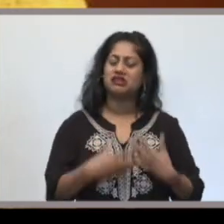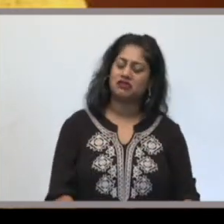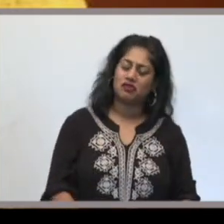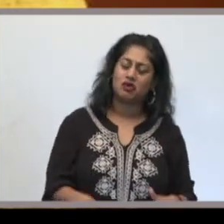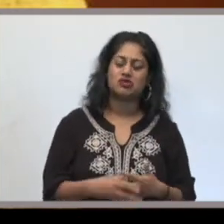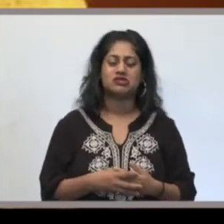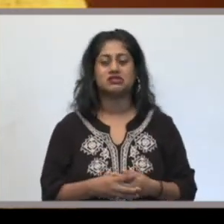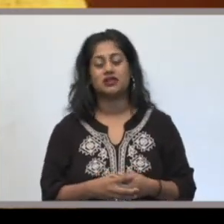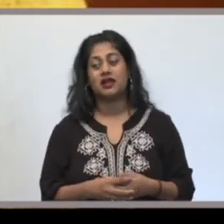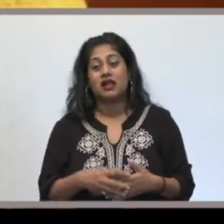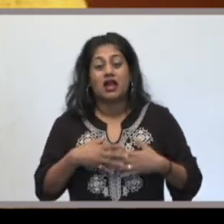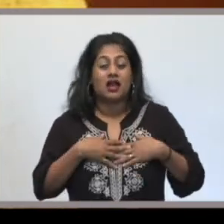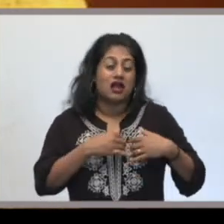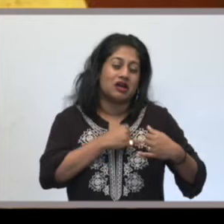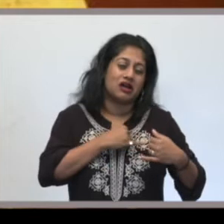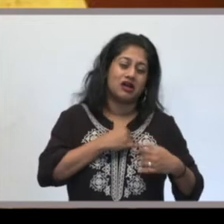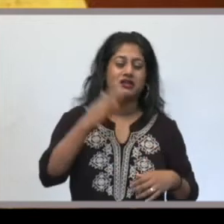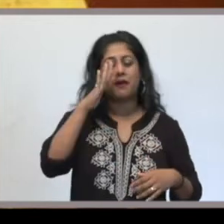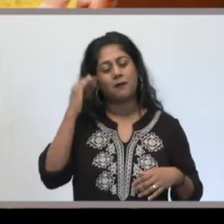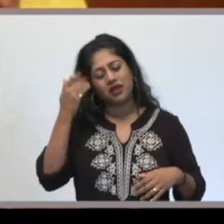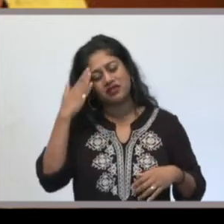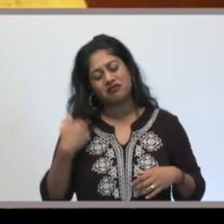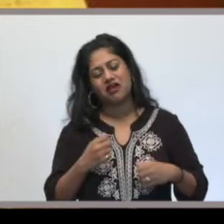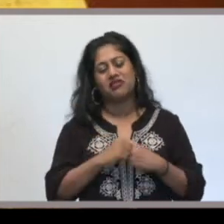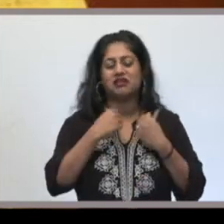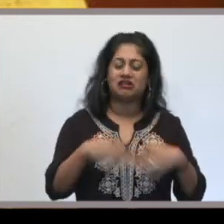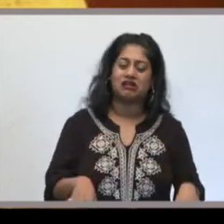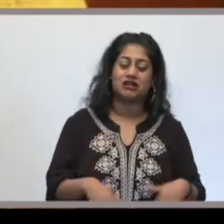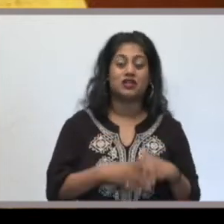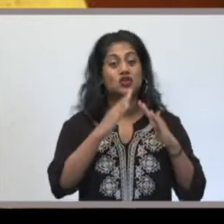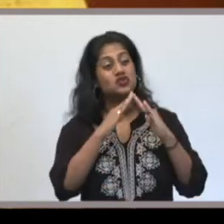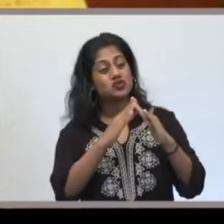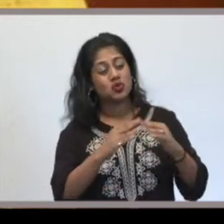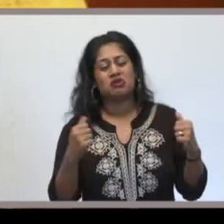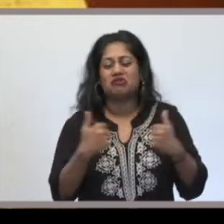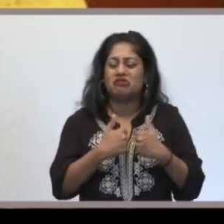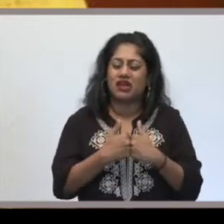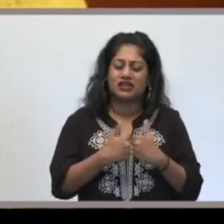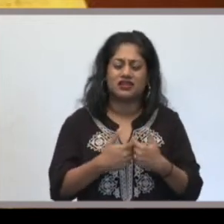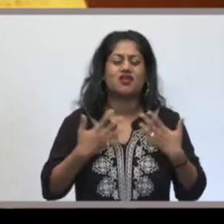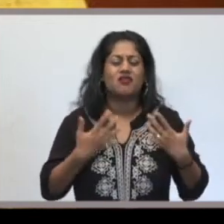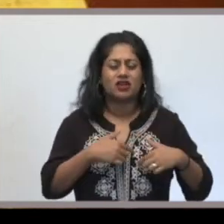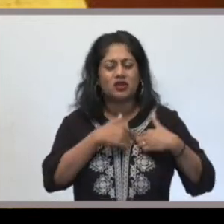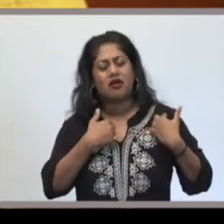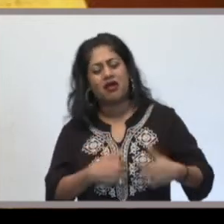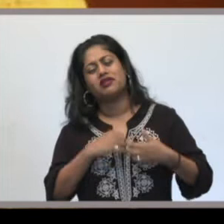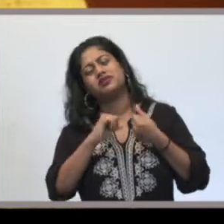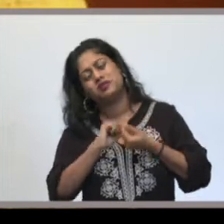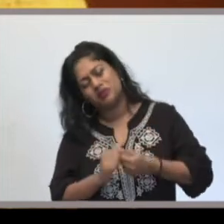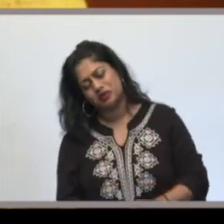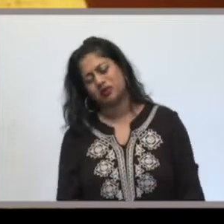or you were dropped from the team at school, or whatever. You see, the Bible never tries to